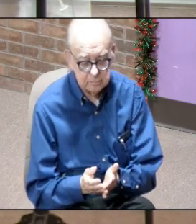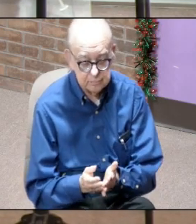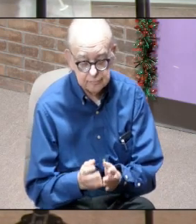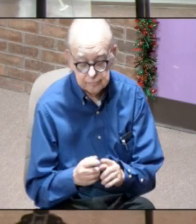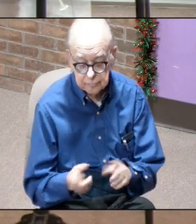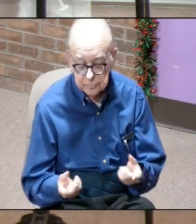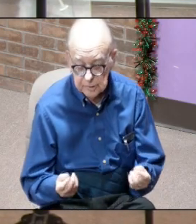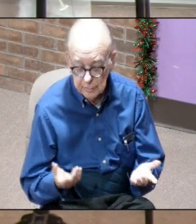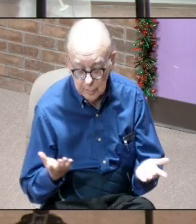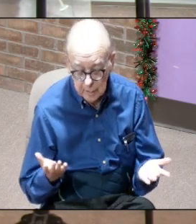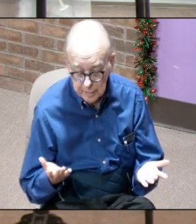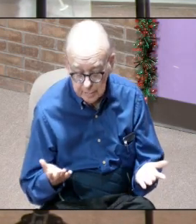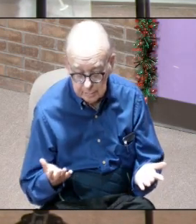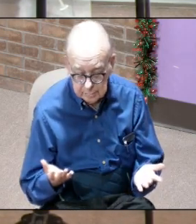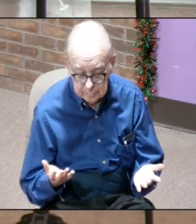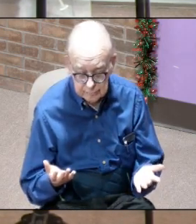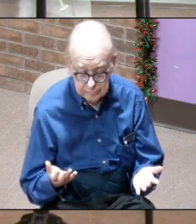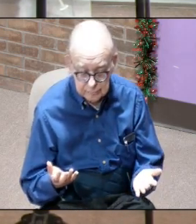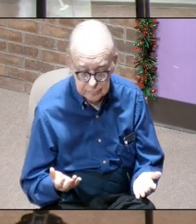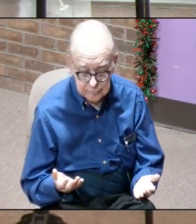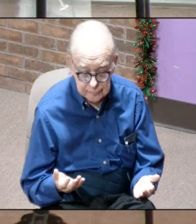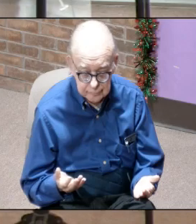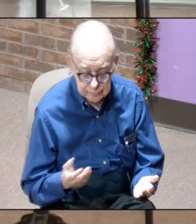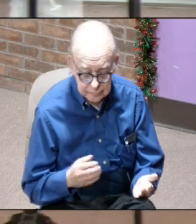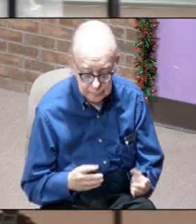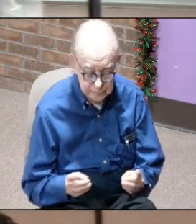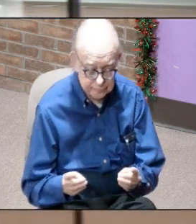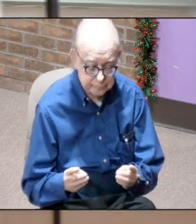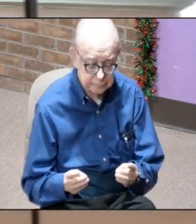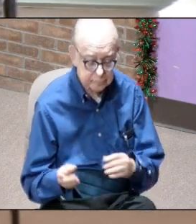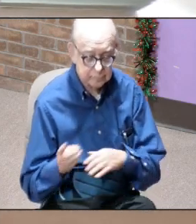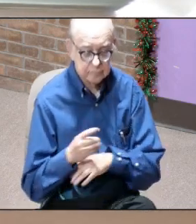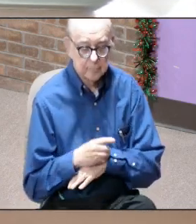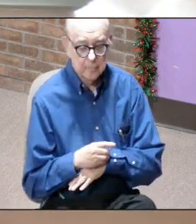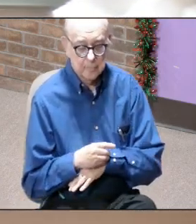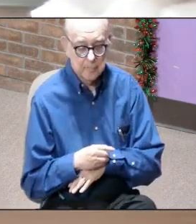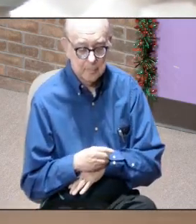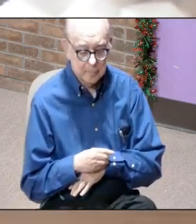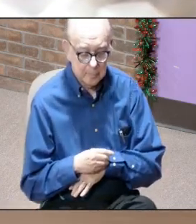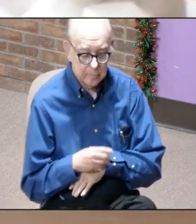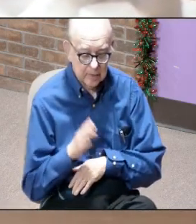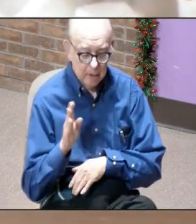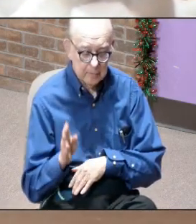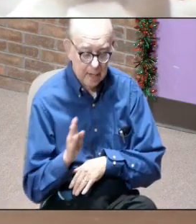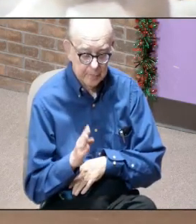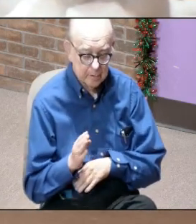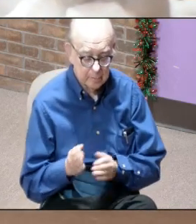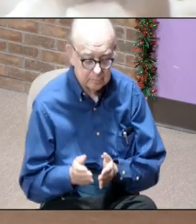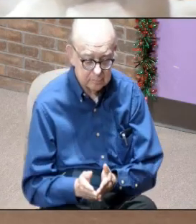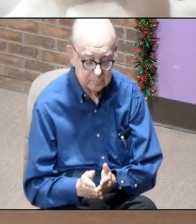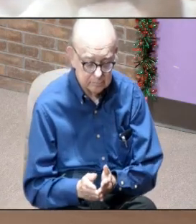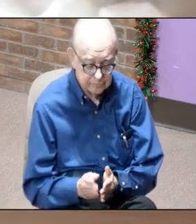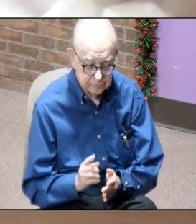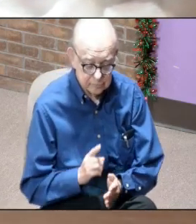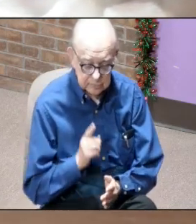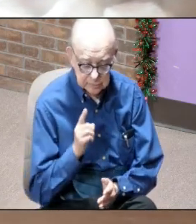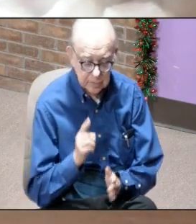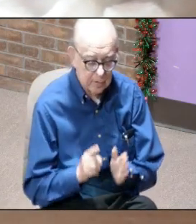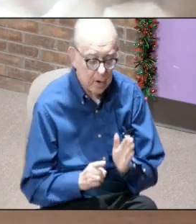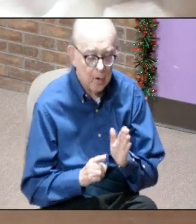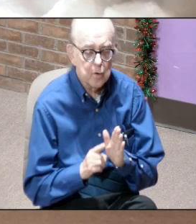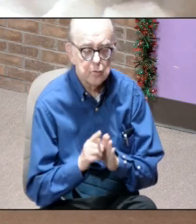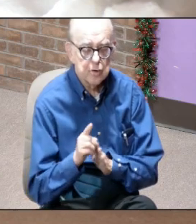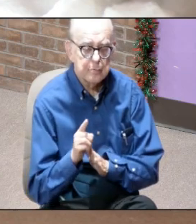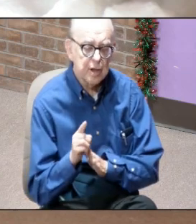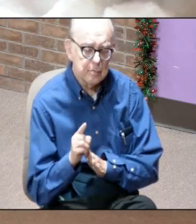would do is this. During the day, Blackbeard's ship, they were real tall. All of the ships back